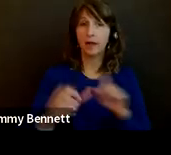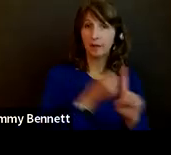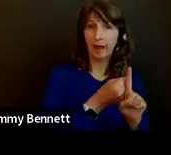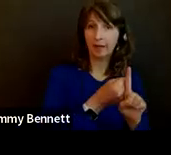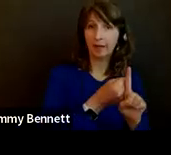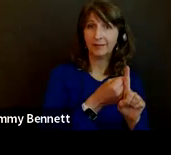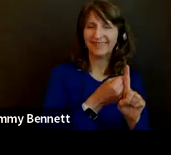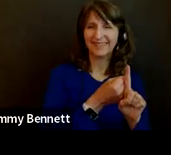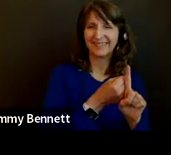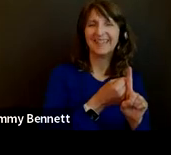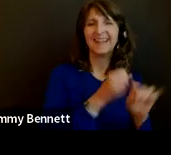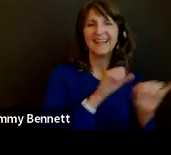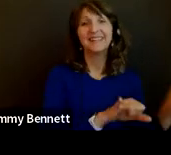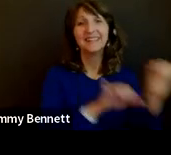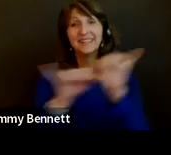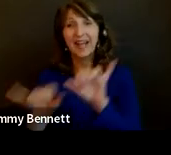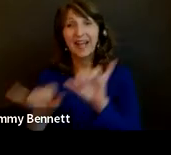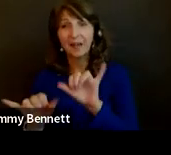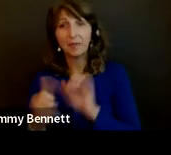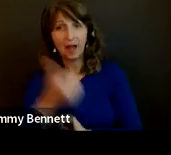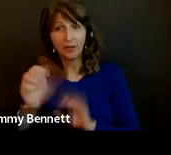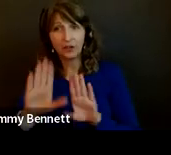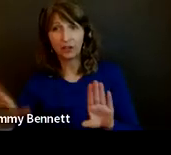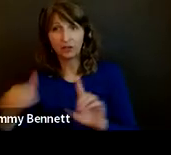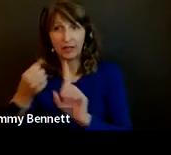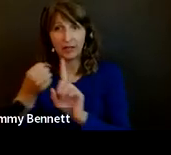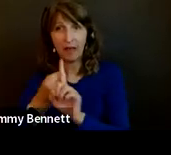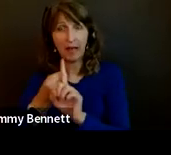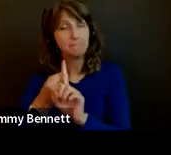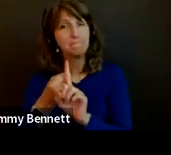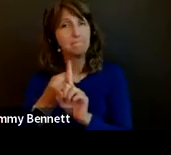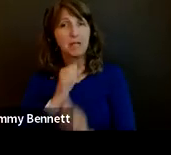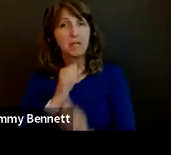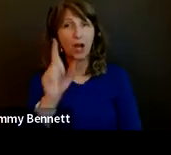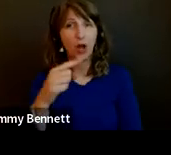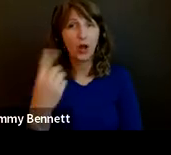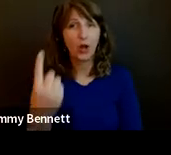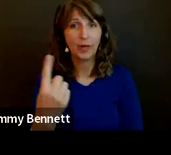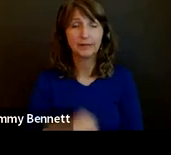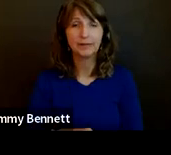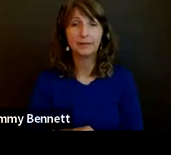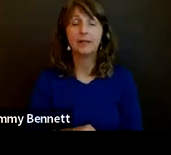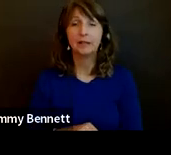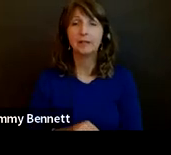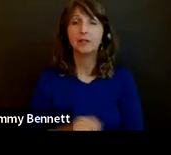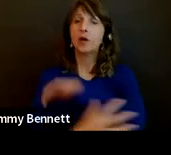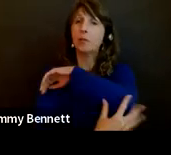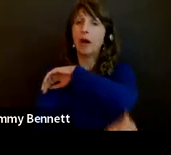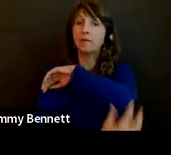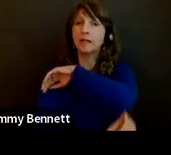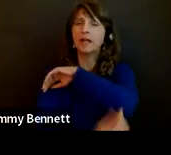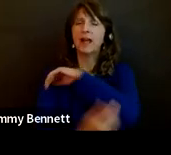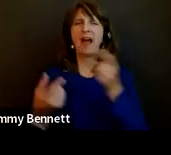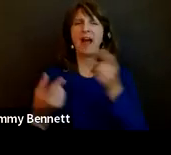impacts other children in the way that it might impact some kids. The incidence of poverty, such as how it occurred, matters.